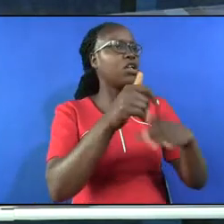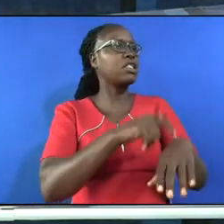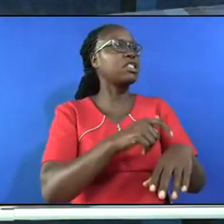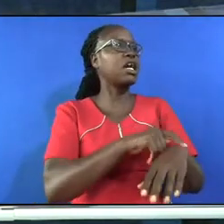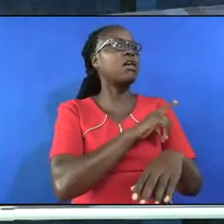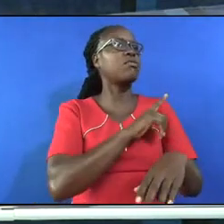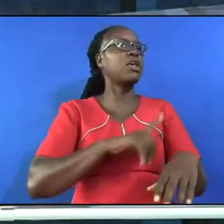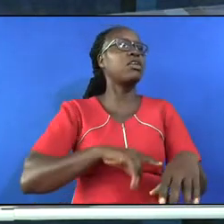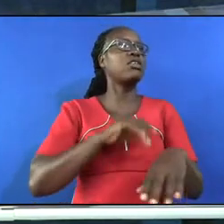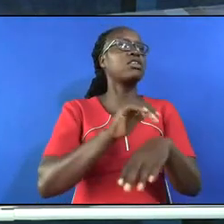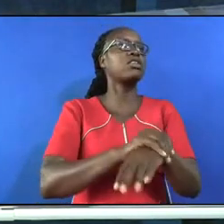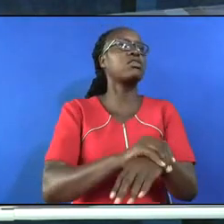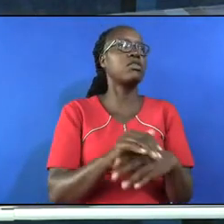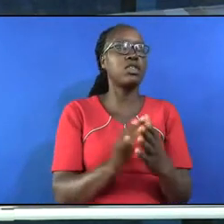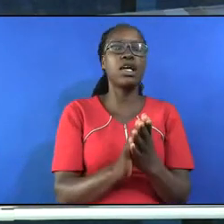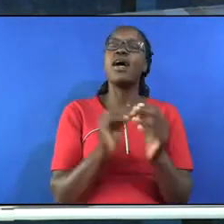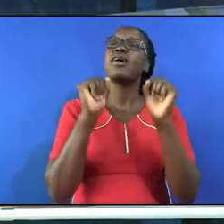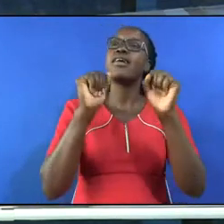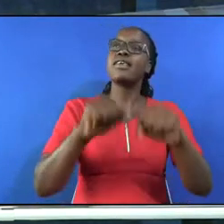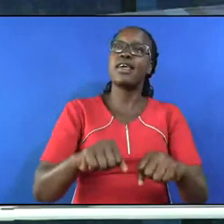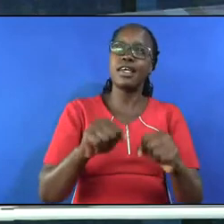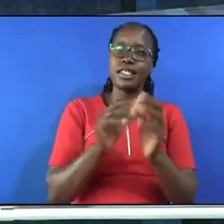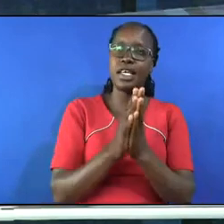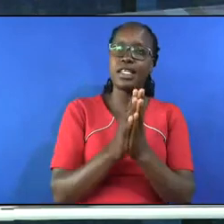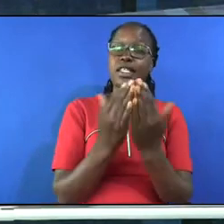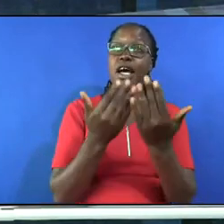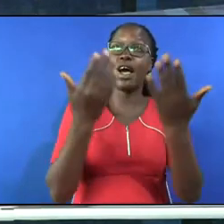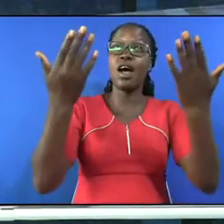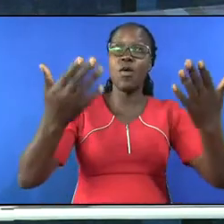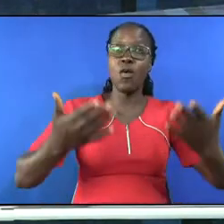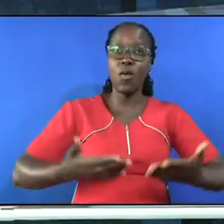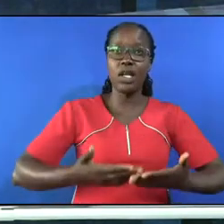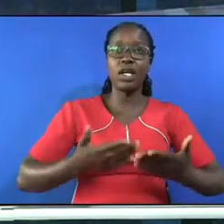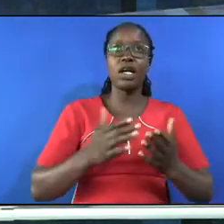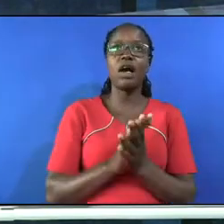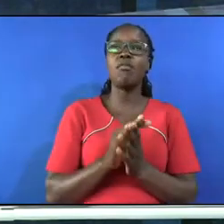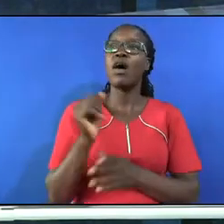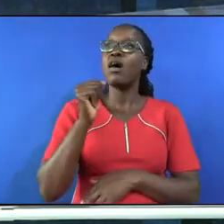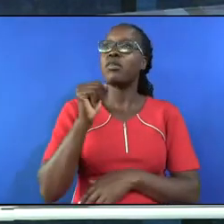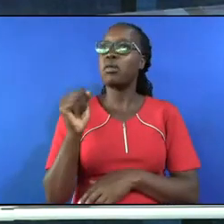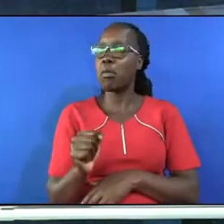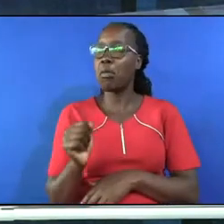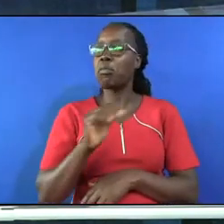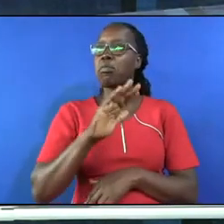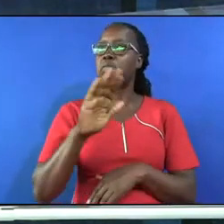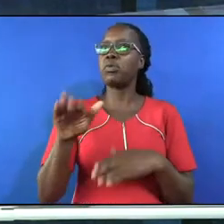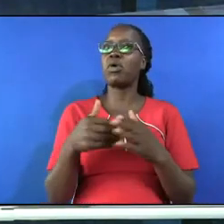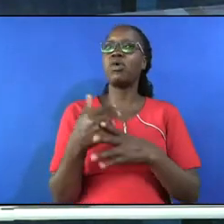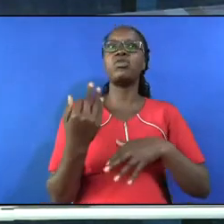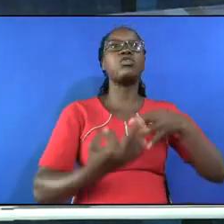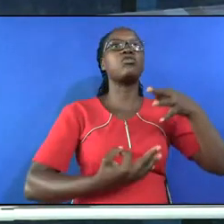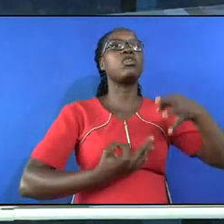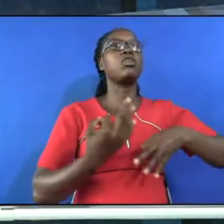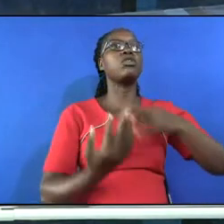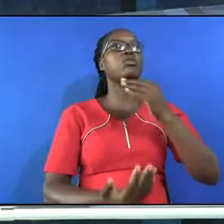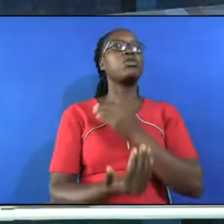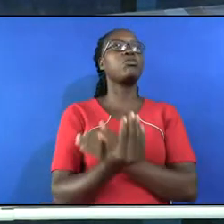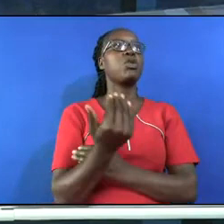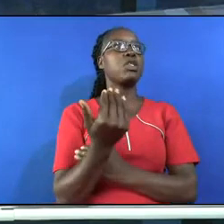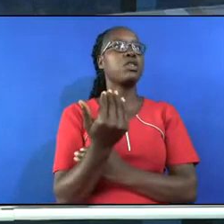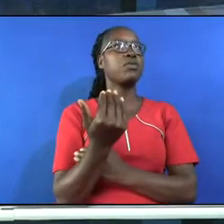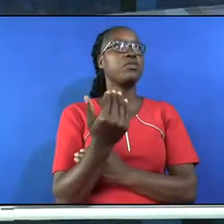the time. Yes, I'd like to welcome us all to this fellowship this